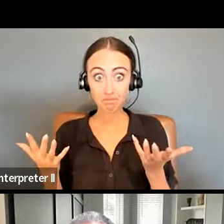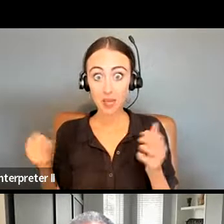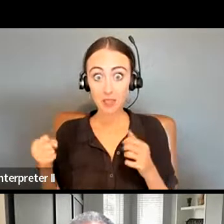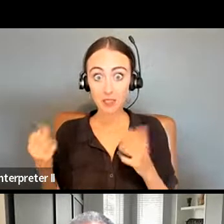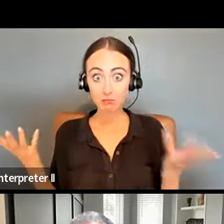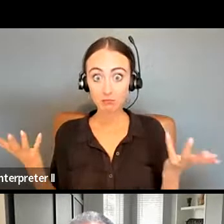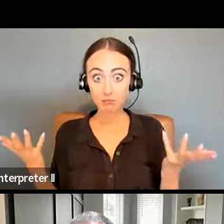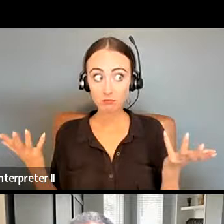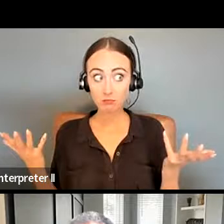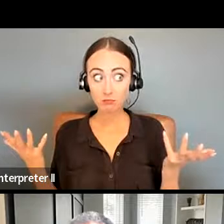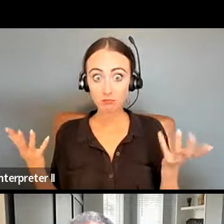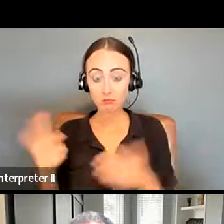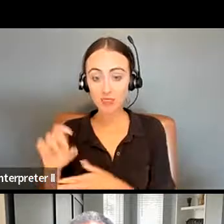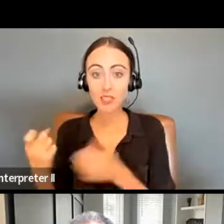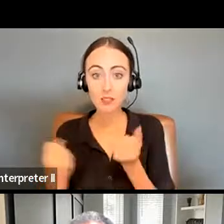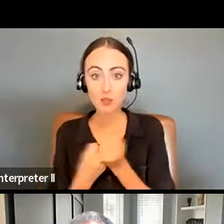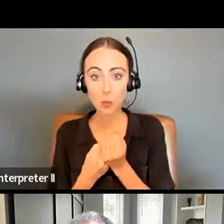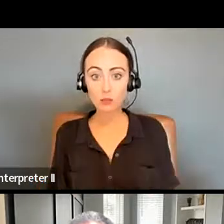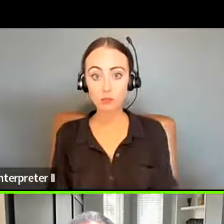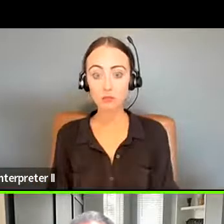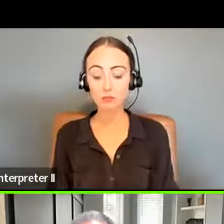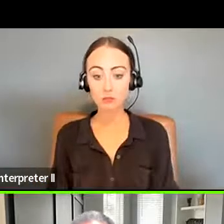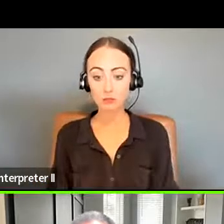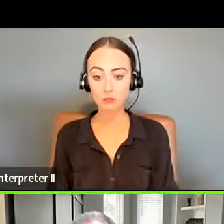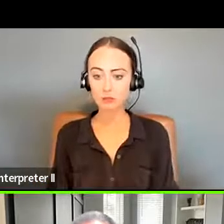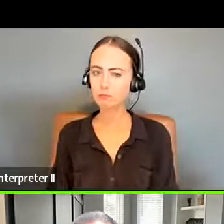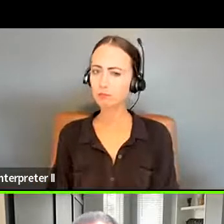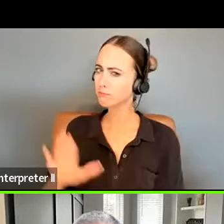yes, the executive supports this.